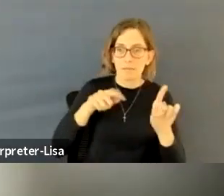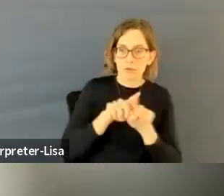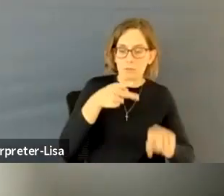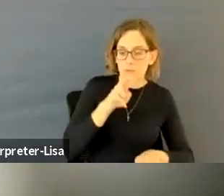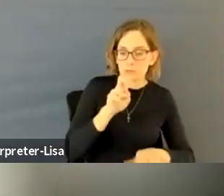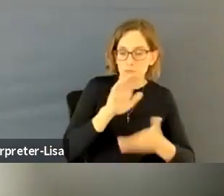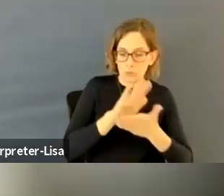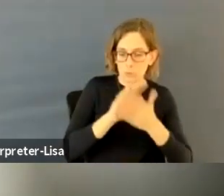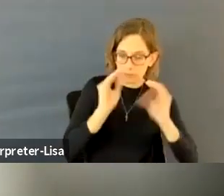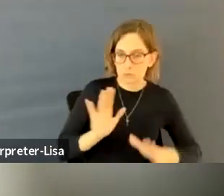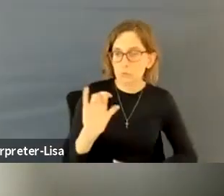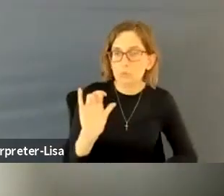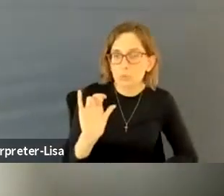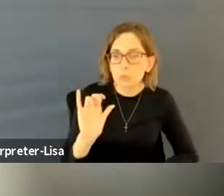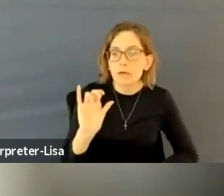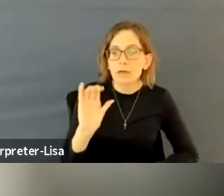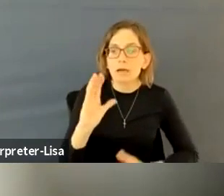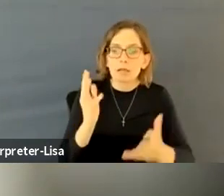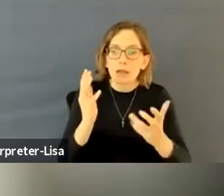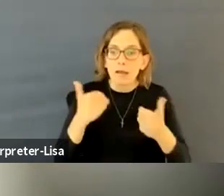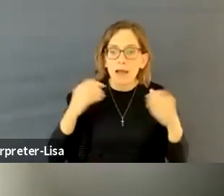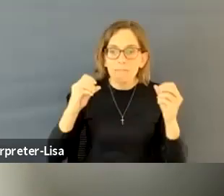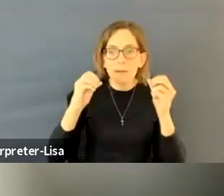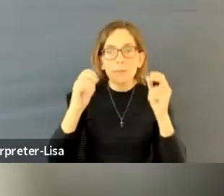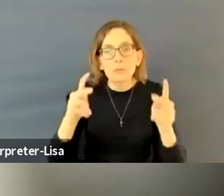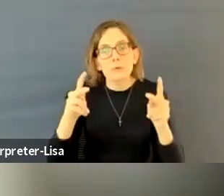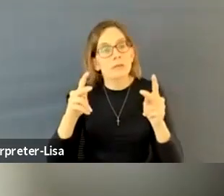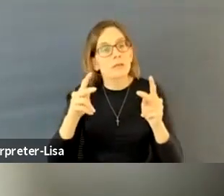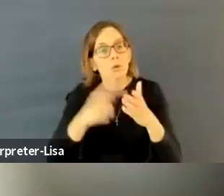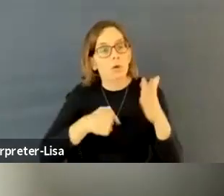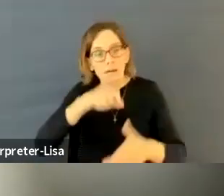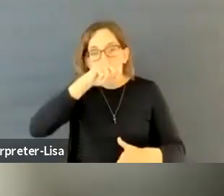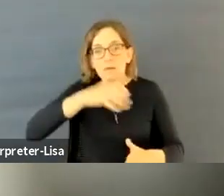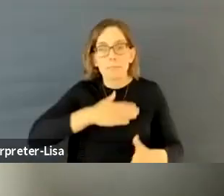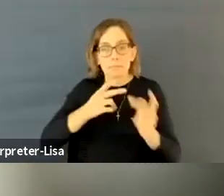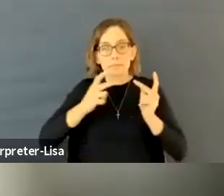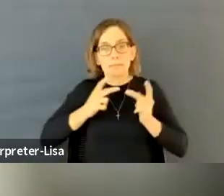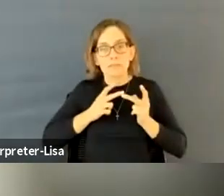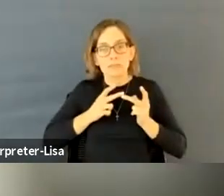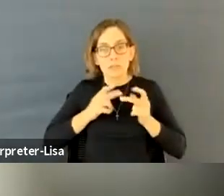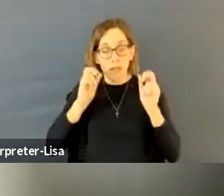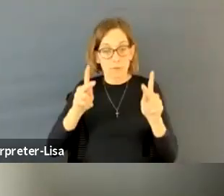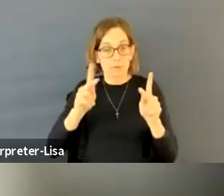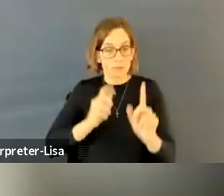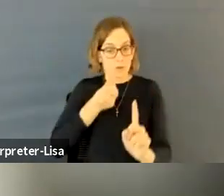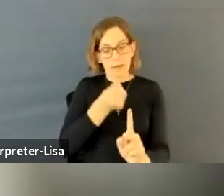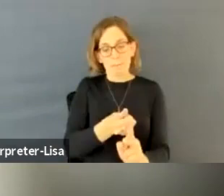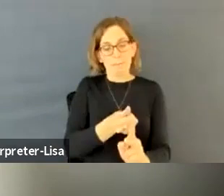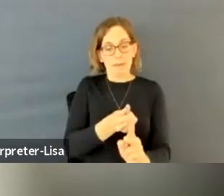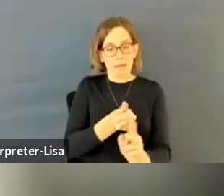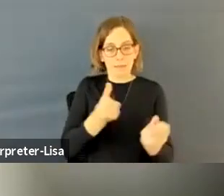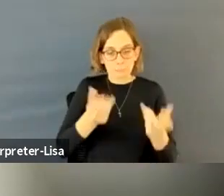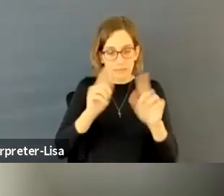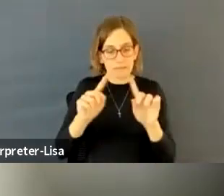first and foremost. And so I have the opportunity, what I love about my position is that I have the opportunity to make impacts at so many